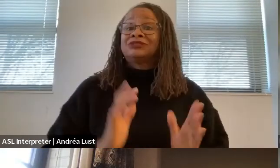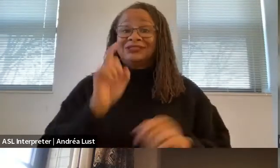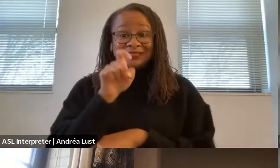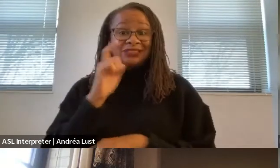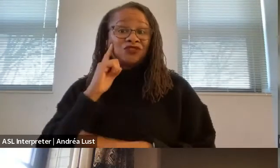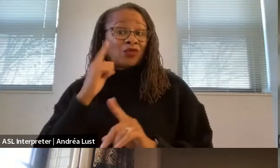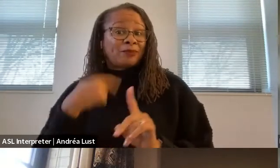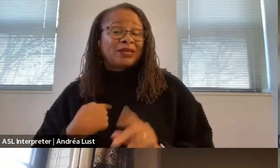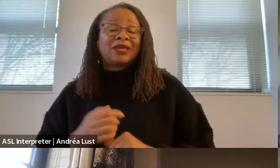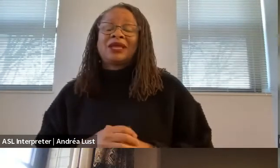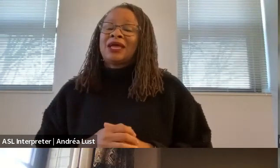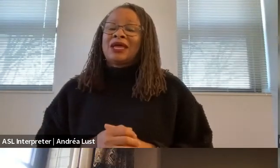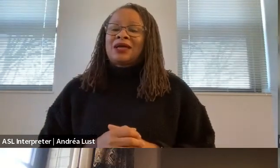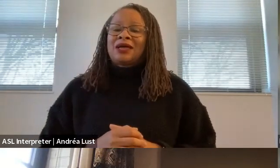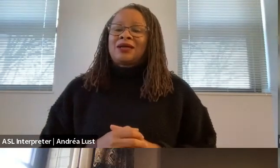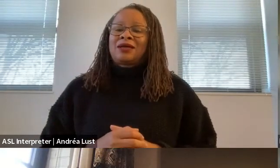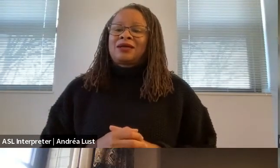and I don't